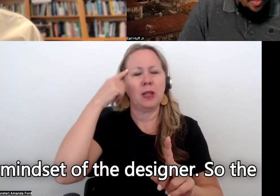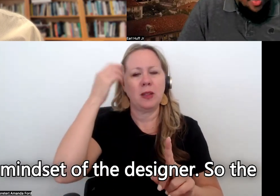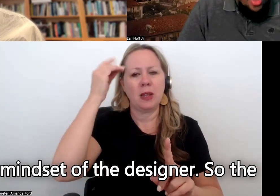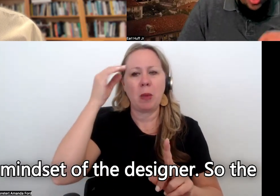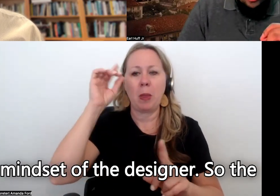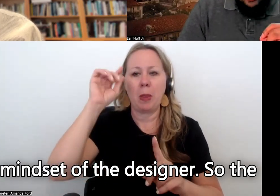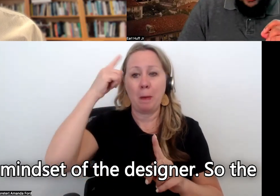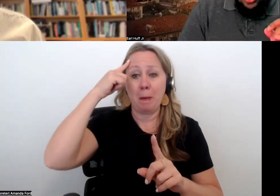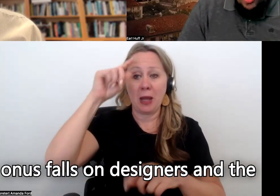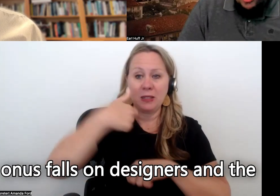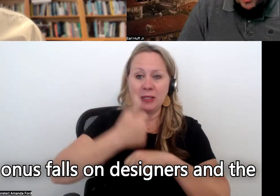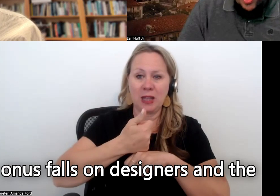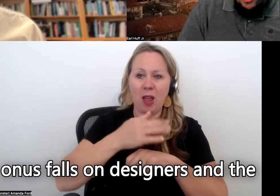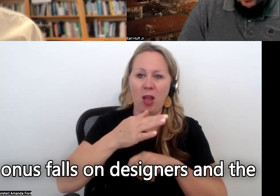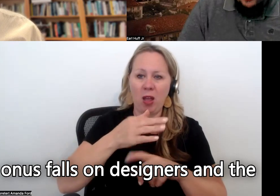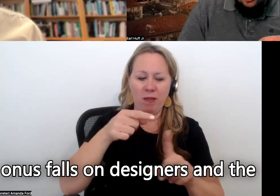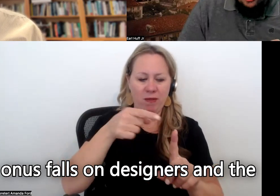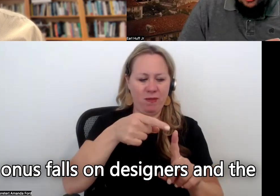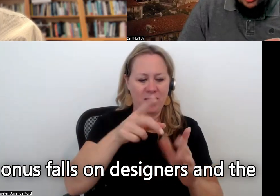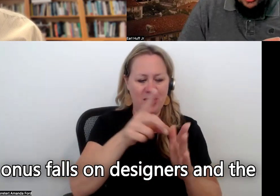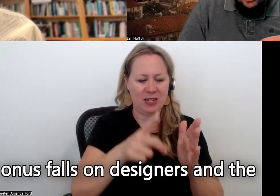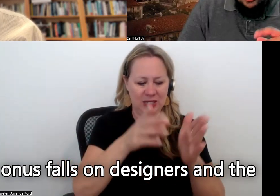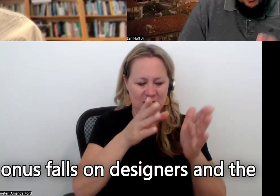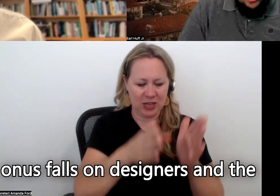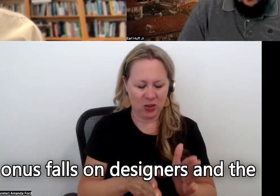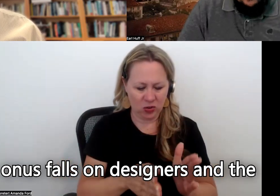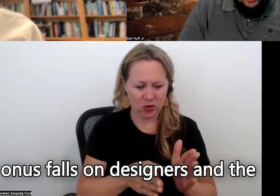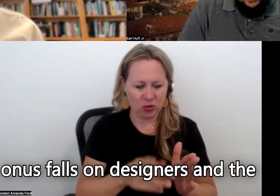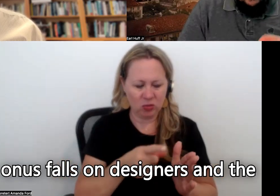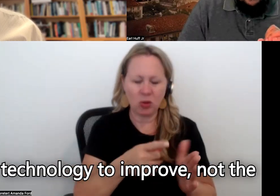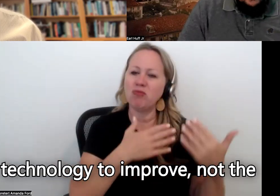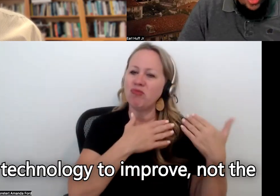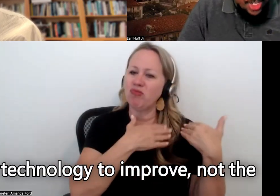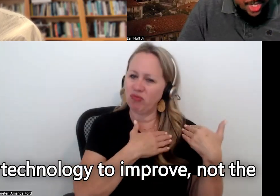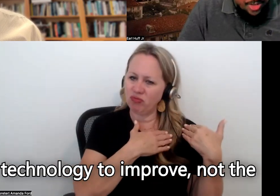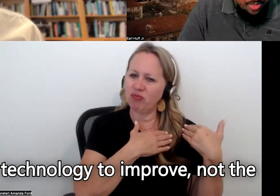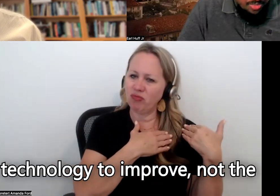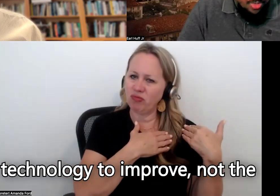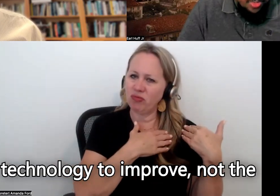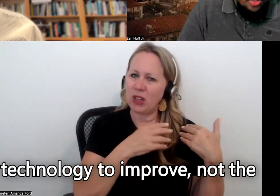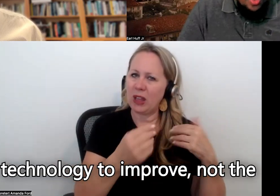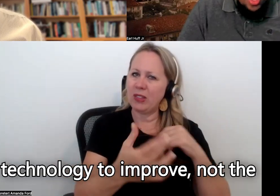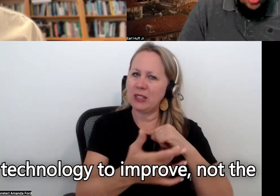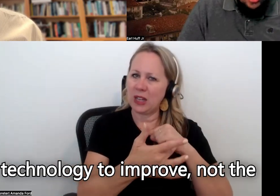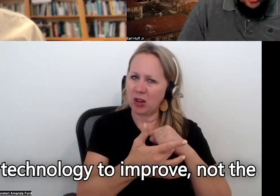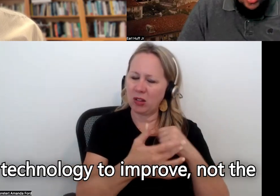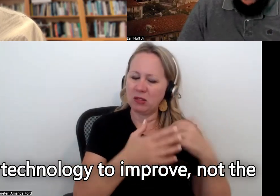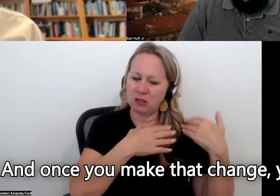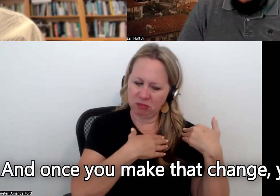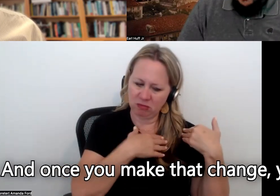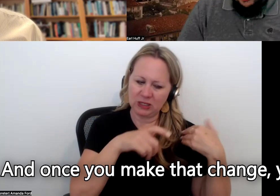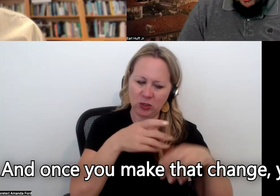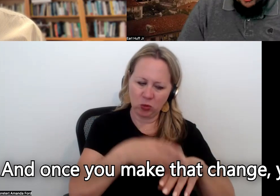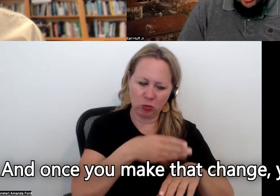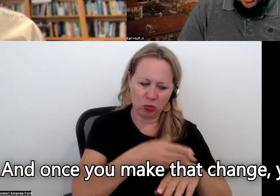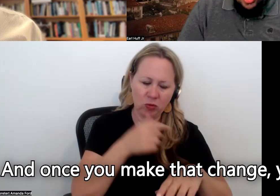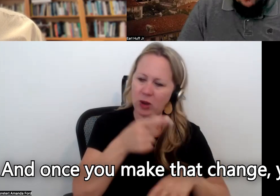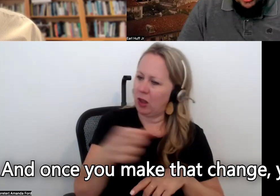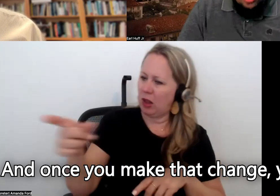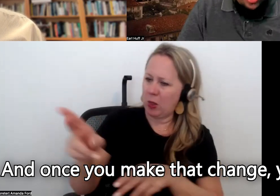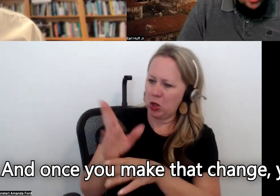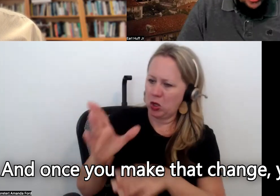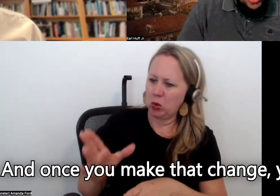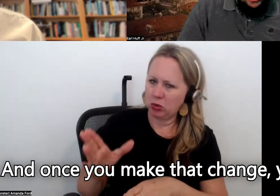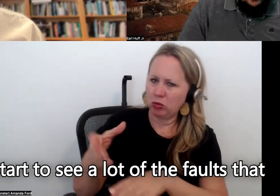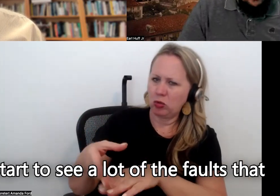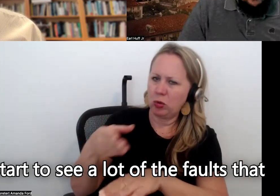designer. So the onus falls on designers and the technology to improve, not the users. Right. And